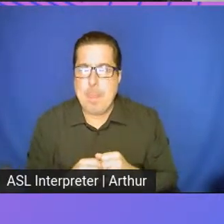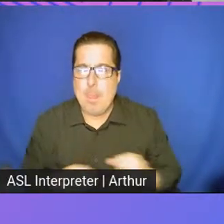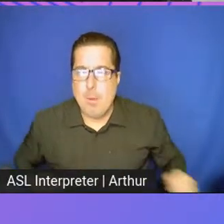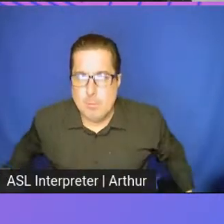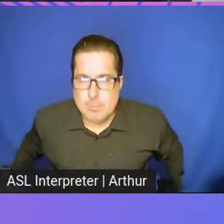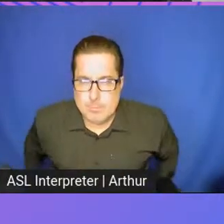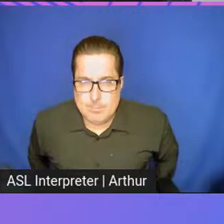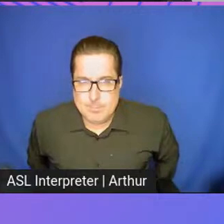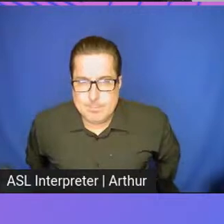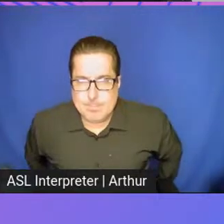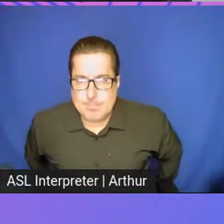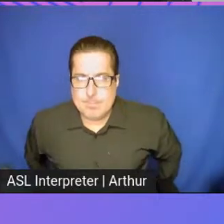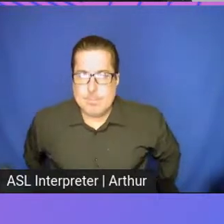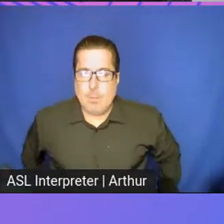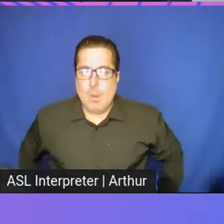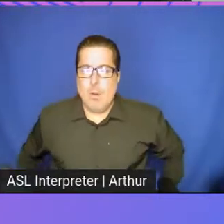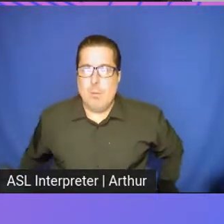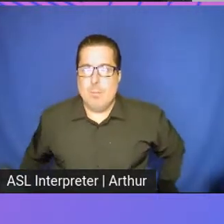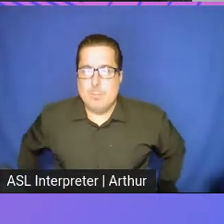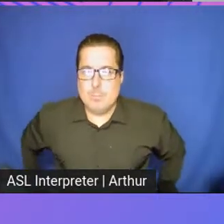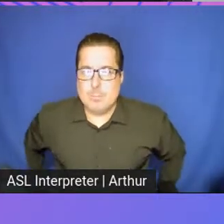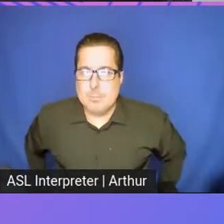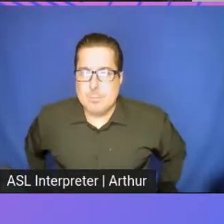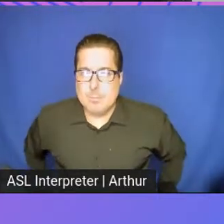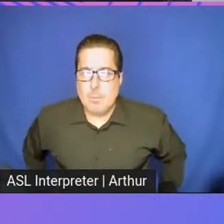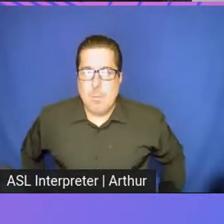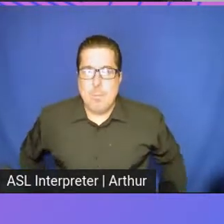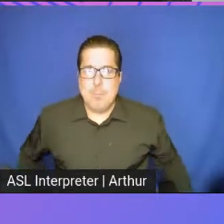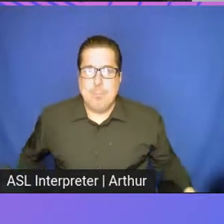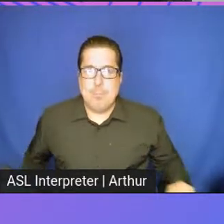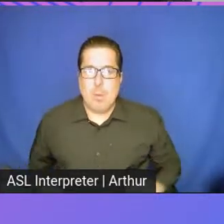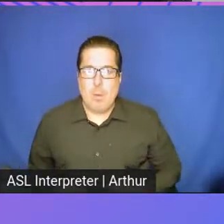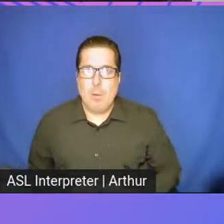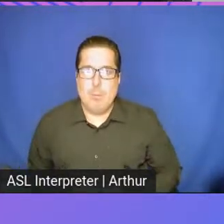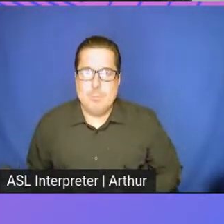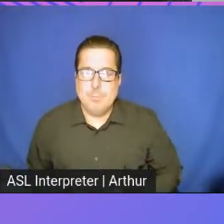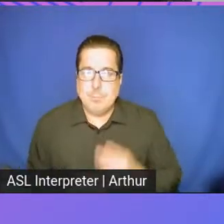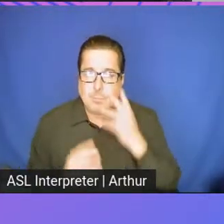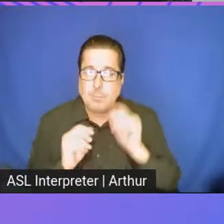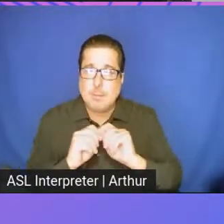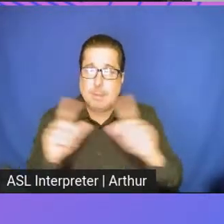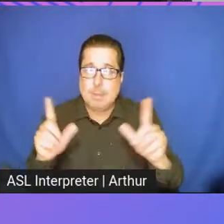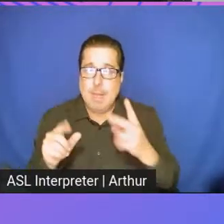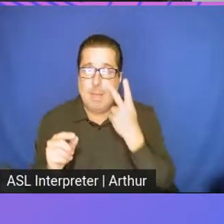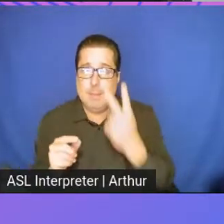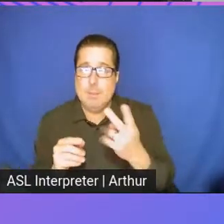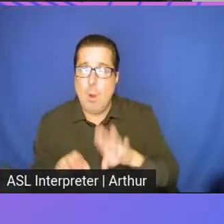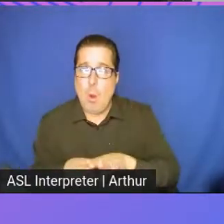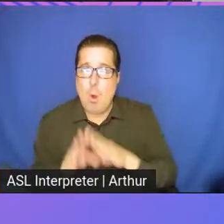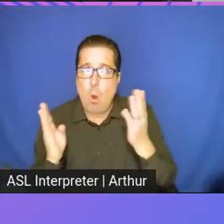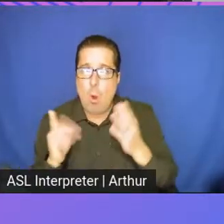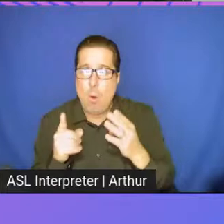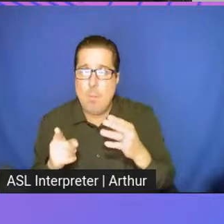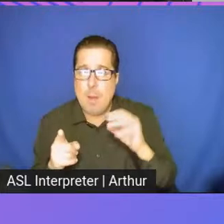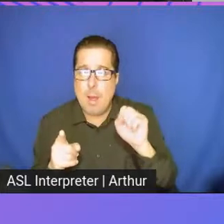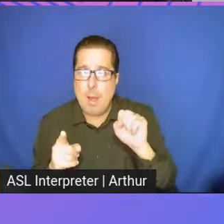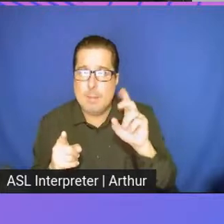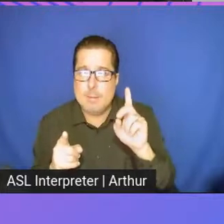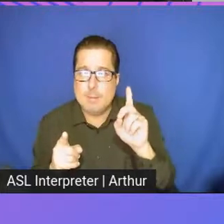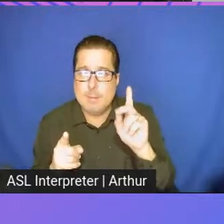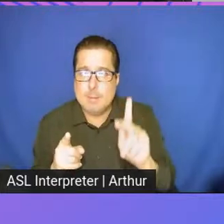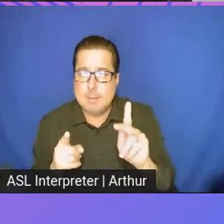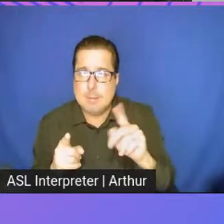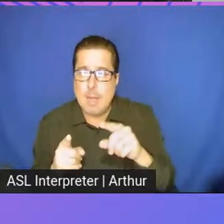So if you can see in the slides, we simply use the OpenTelemetry SDK, which is a CNCF open source project focused